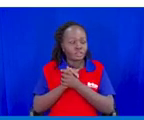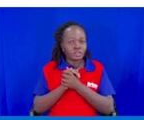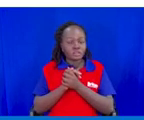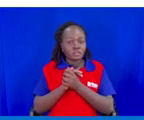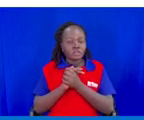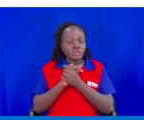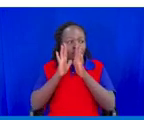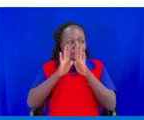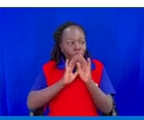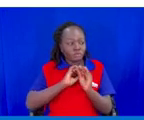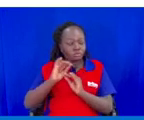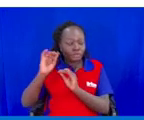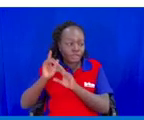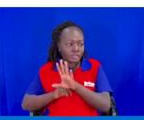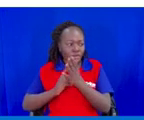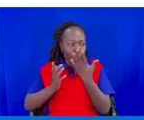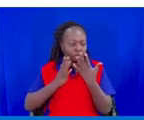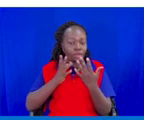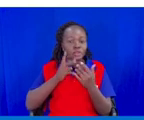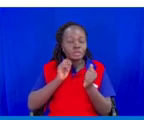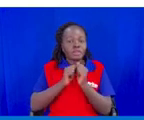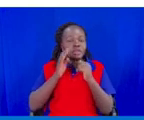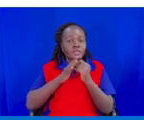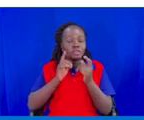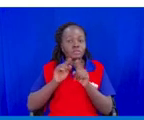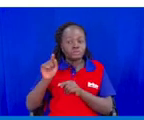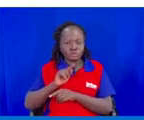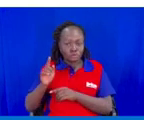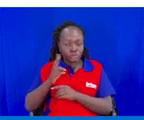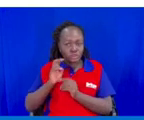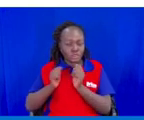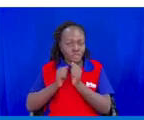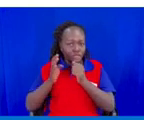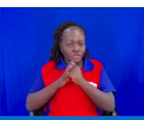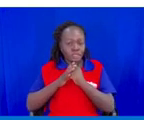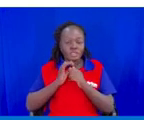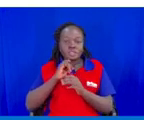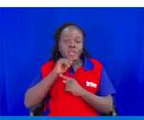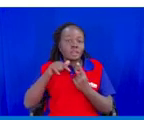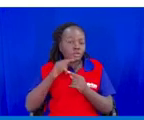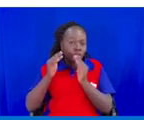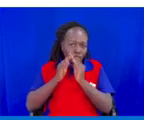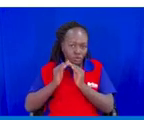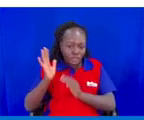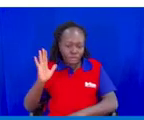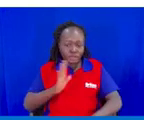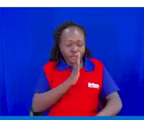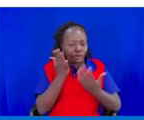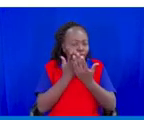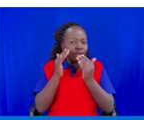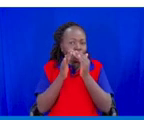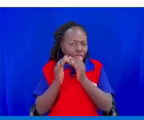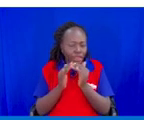key movement when you compare 2018 to 2019 is around the equity space, whereby the